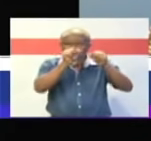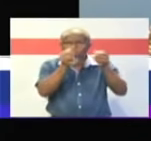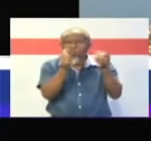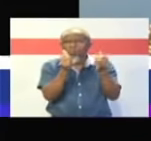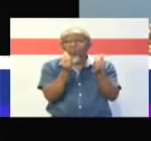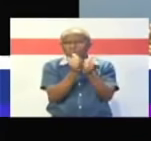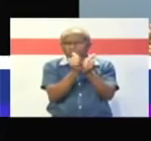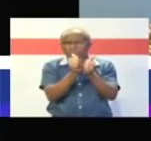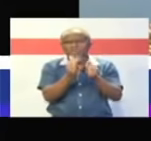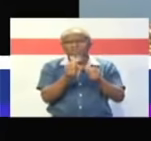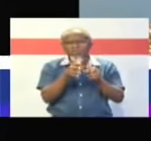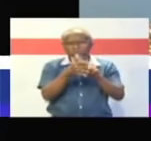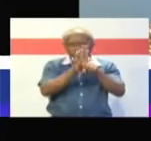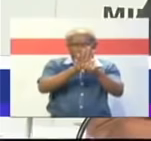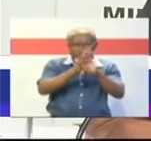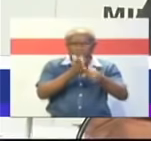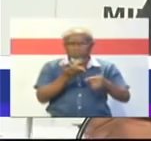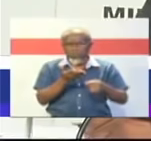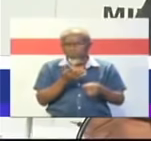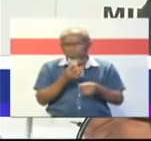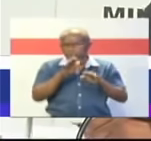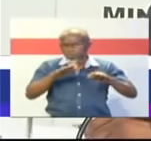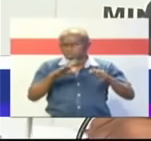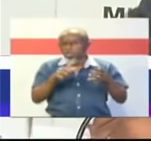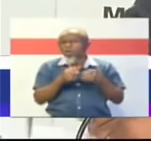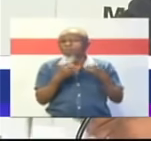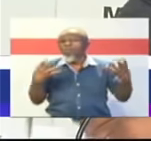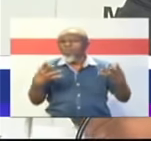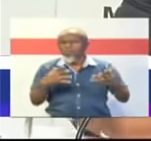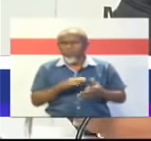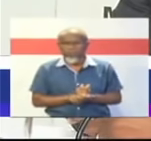with COVID-19. Thank you.